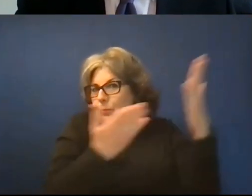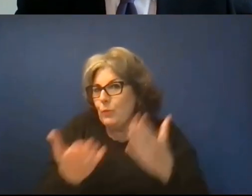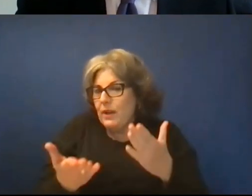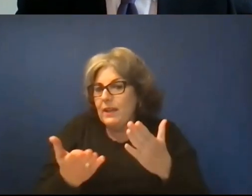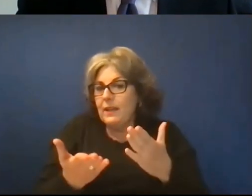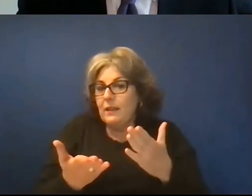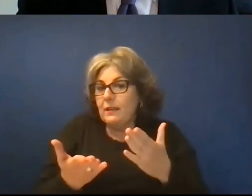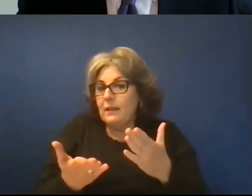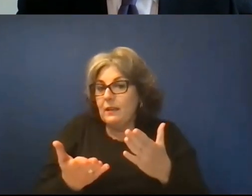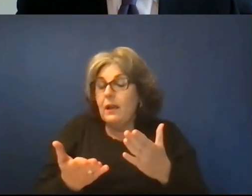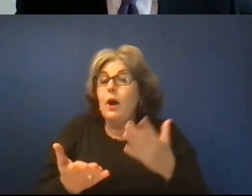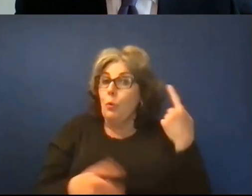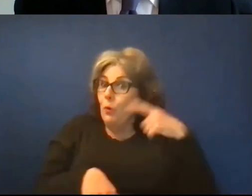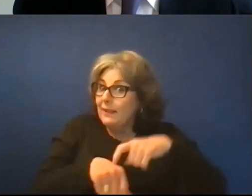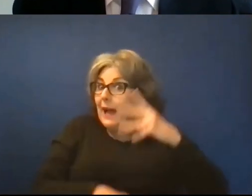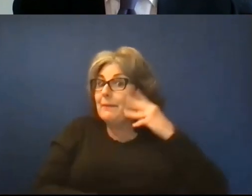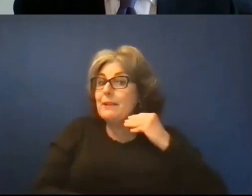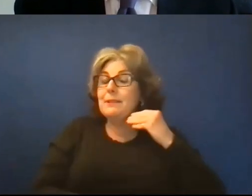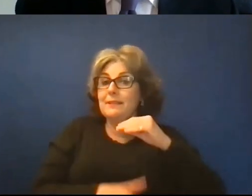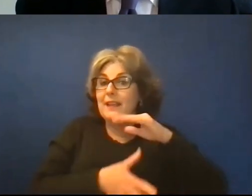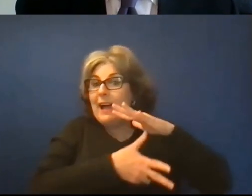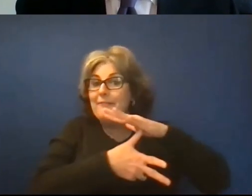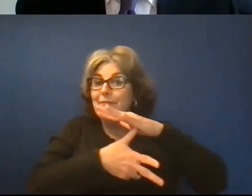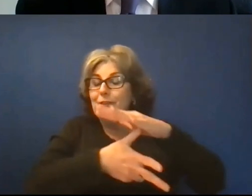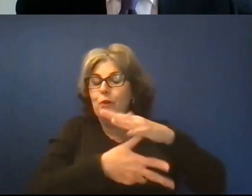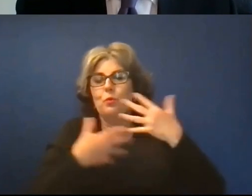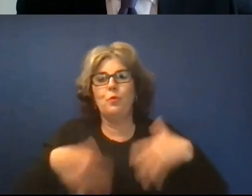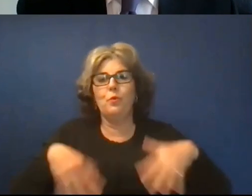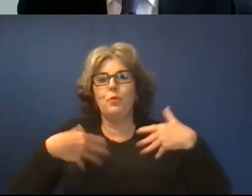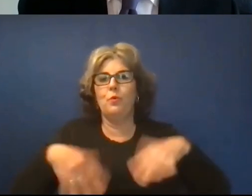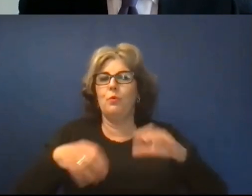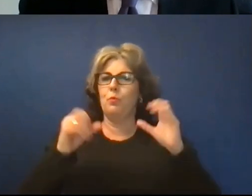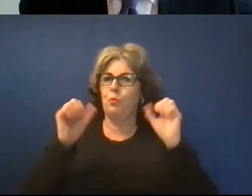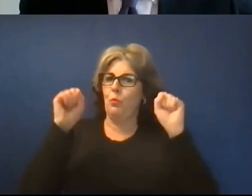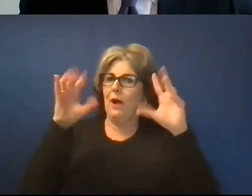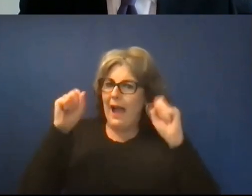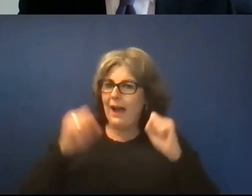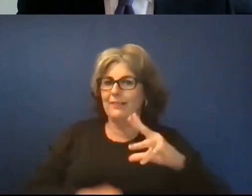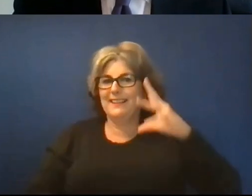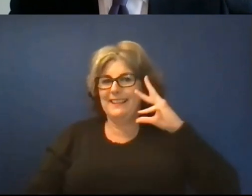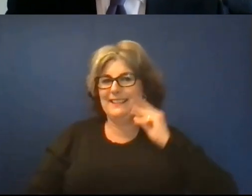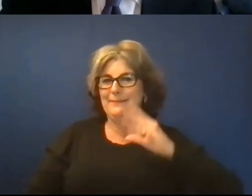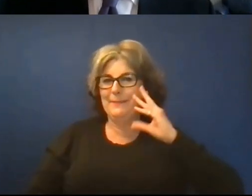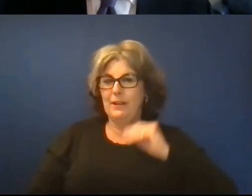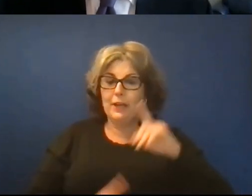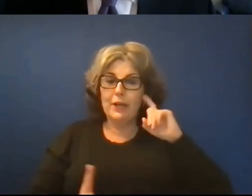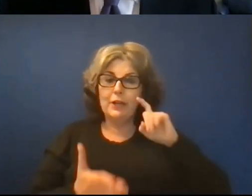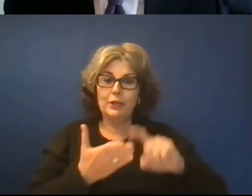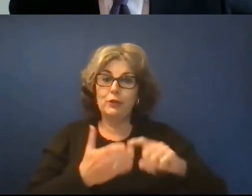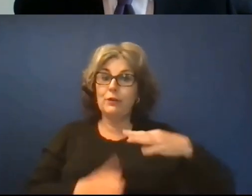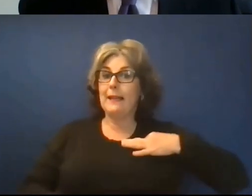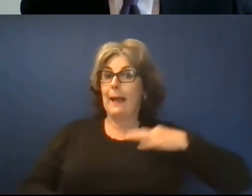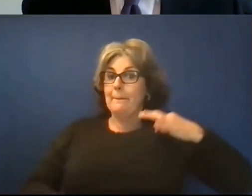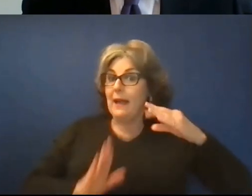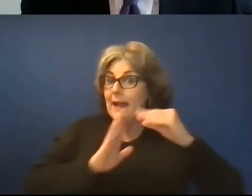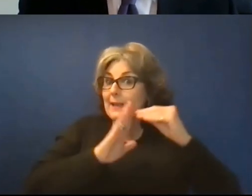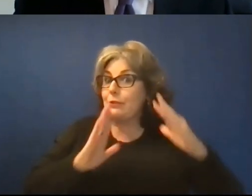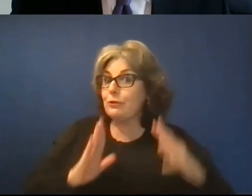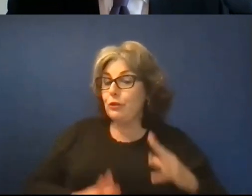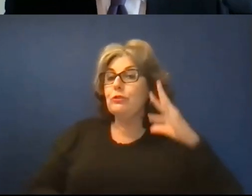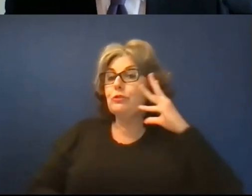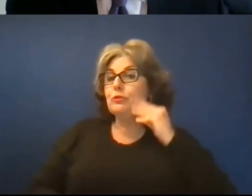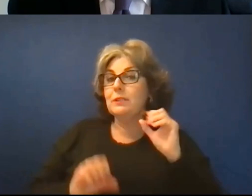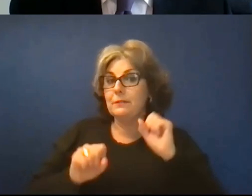I actually flew with them one time as well, which was an extraordinary experience. And you can actually apply as a student to do that as